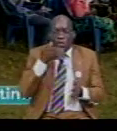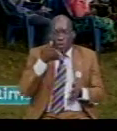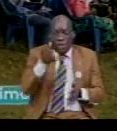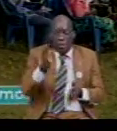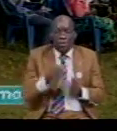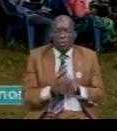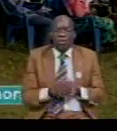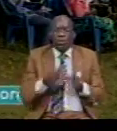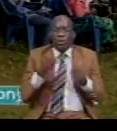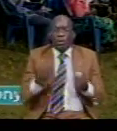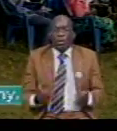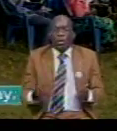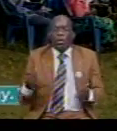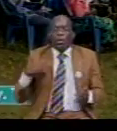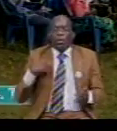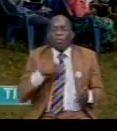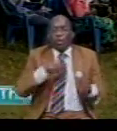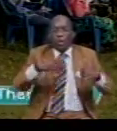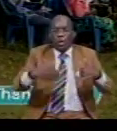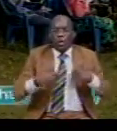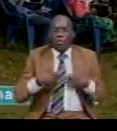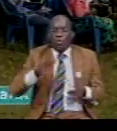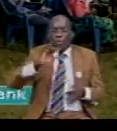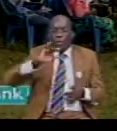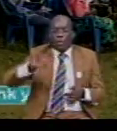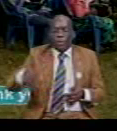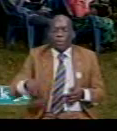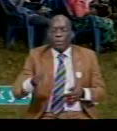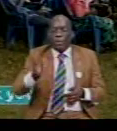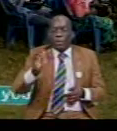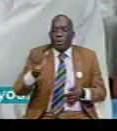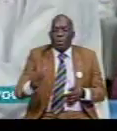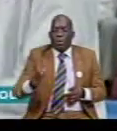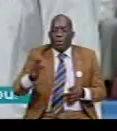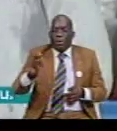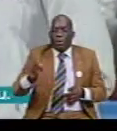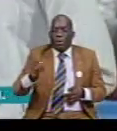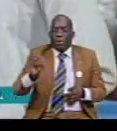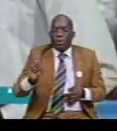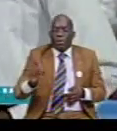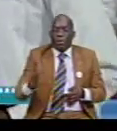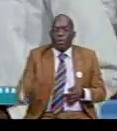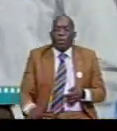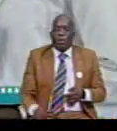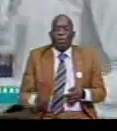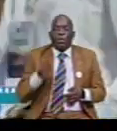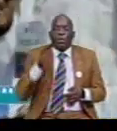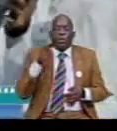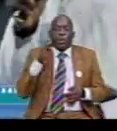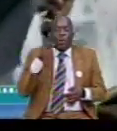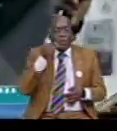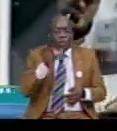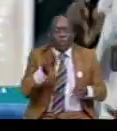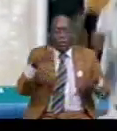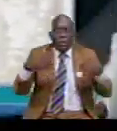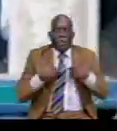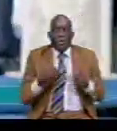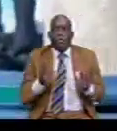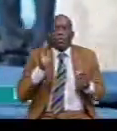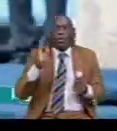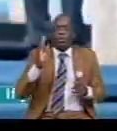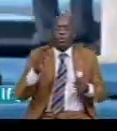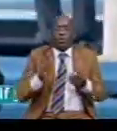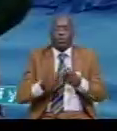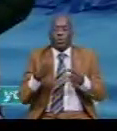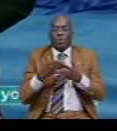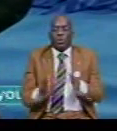Now we have Janet Adebowale. She has a testimony to share.